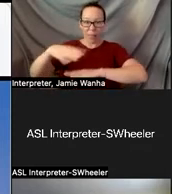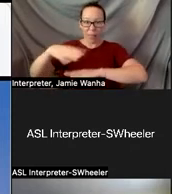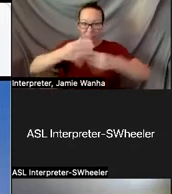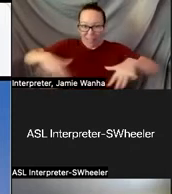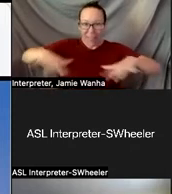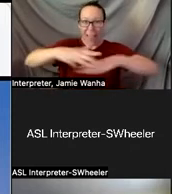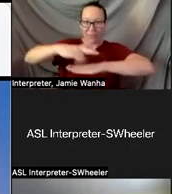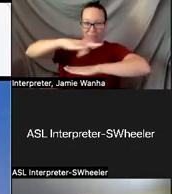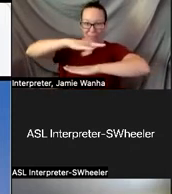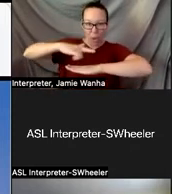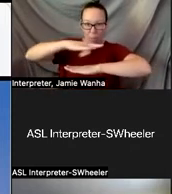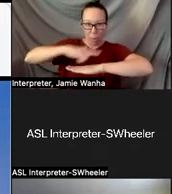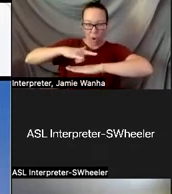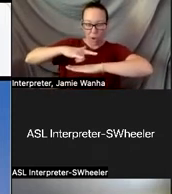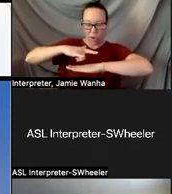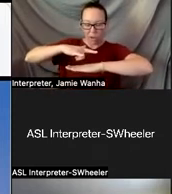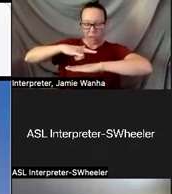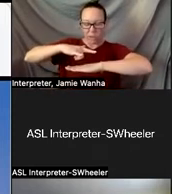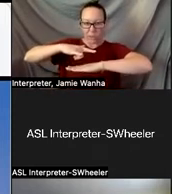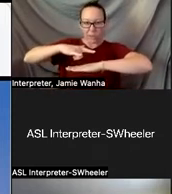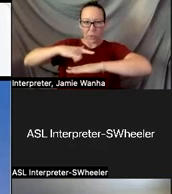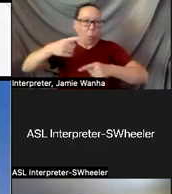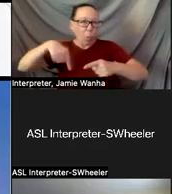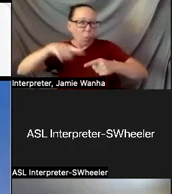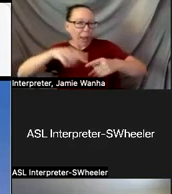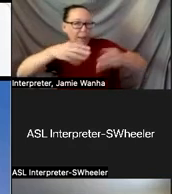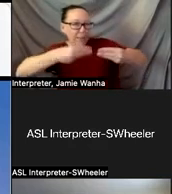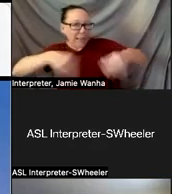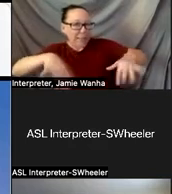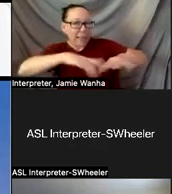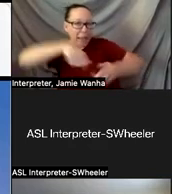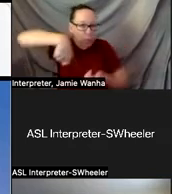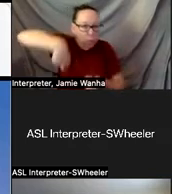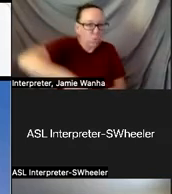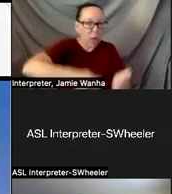airport was built, and when the airport was built, did they perform any ground improvement?